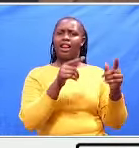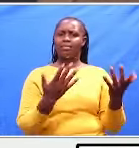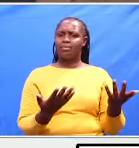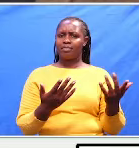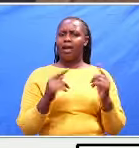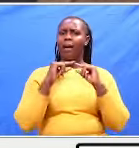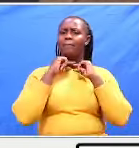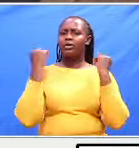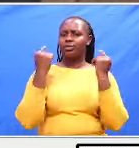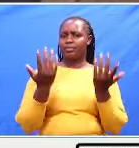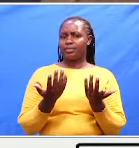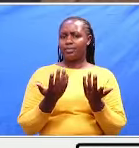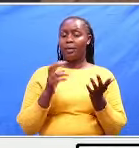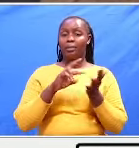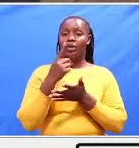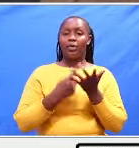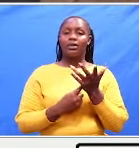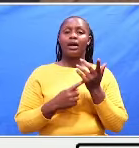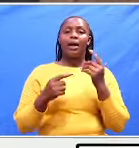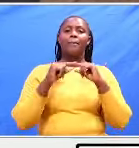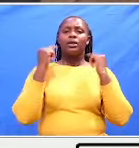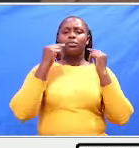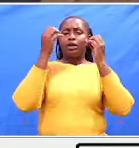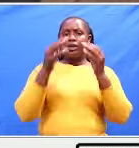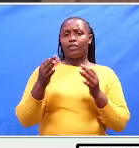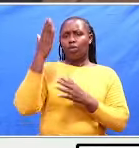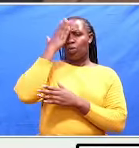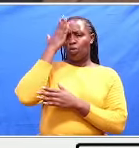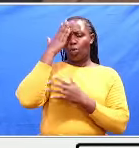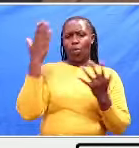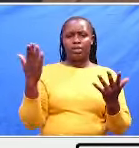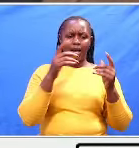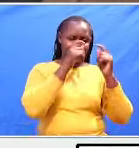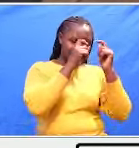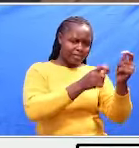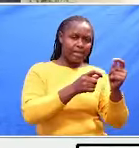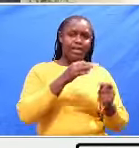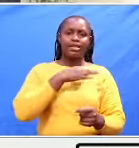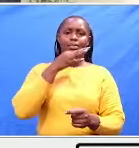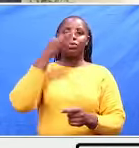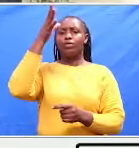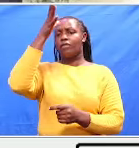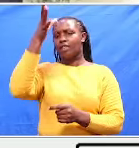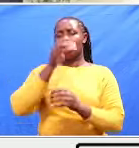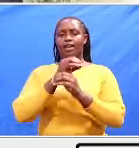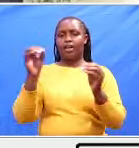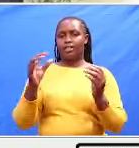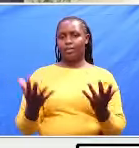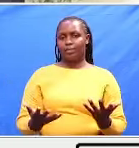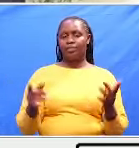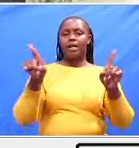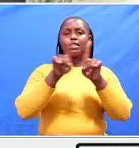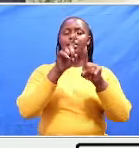they are actually literally abusing bishops. Because if you also don't respect our spiritual fathers. Same time, Prime